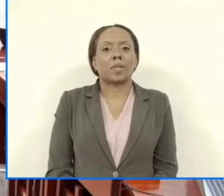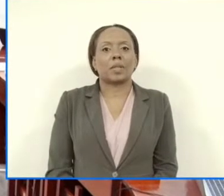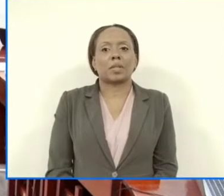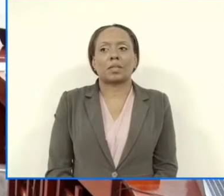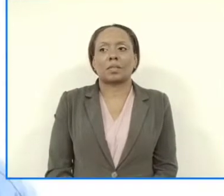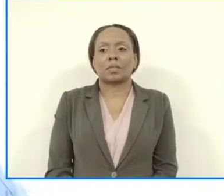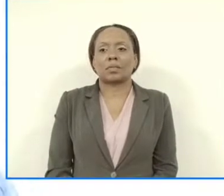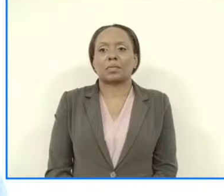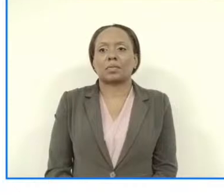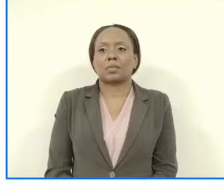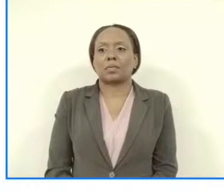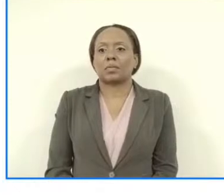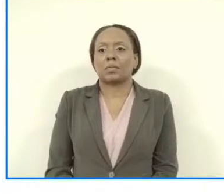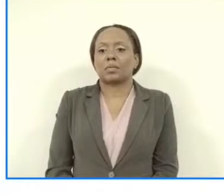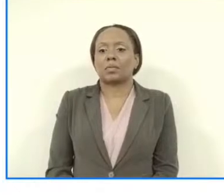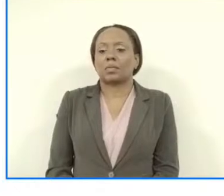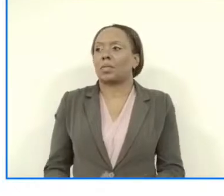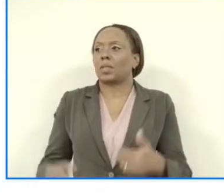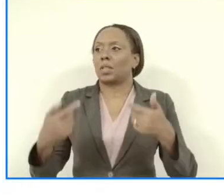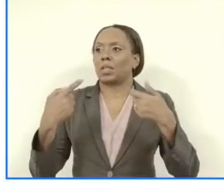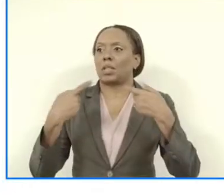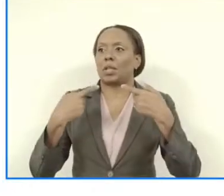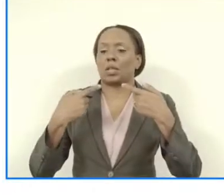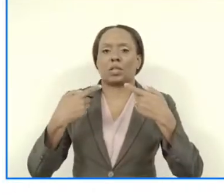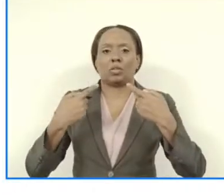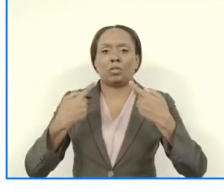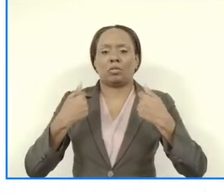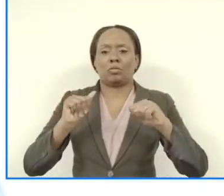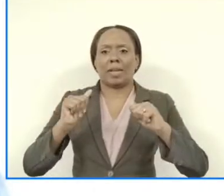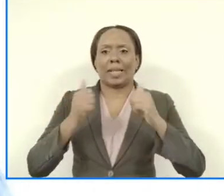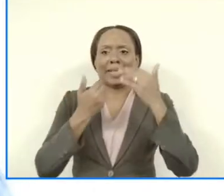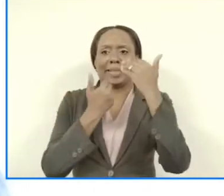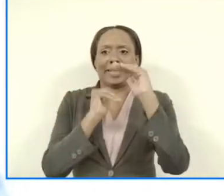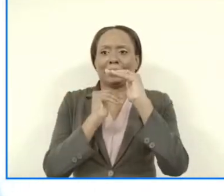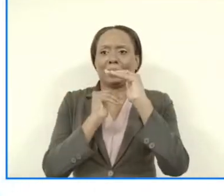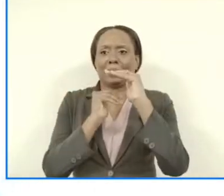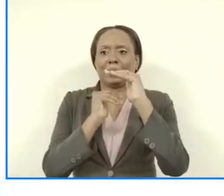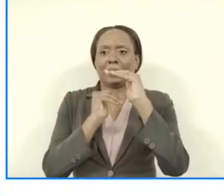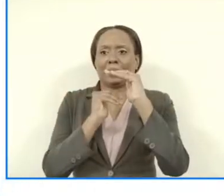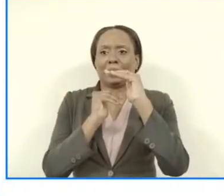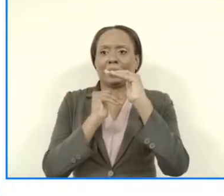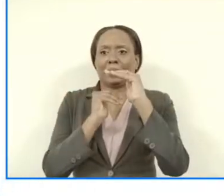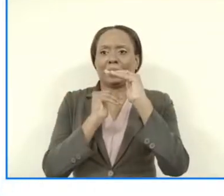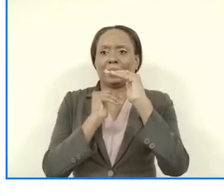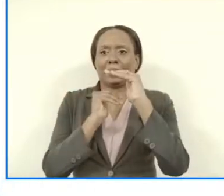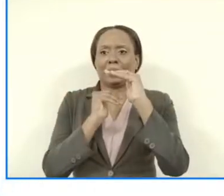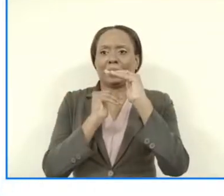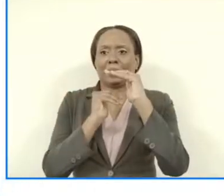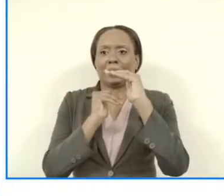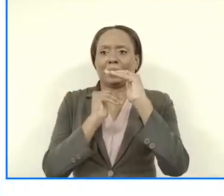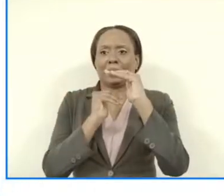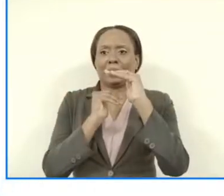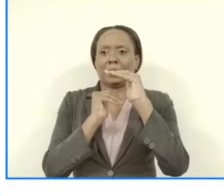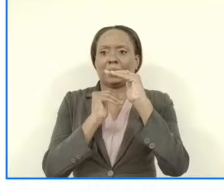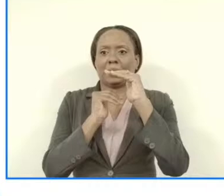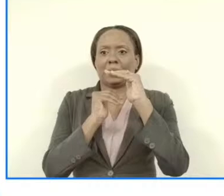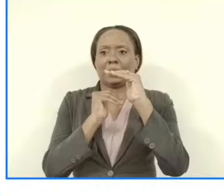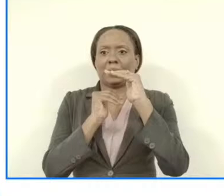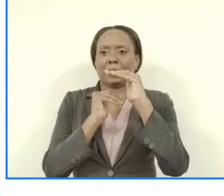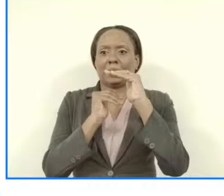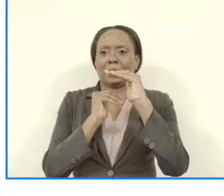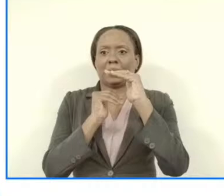We're trying to keep this press conference neat because we actually want to get to the section that deals with the questions from the